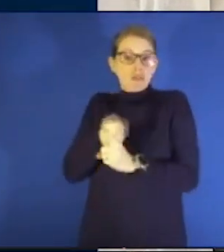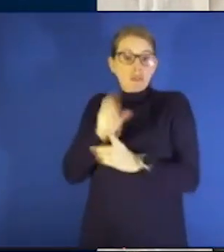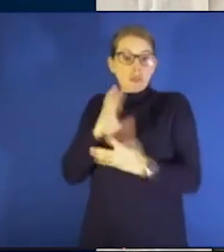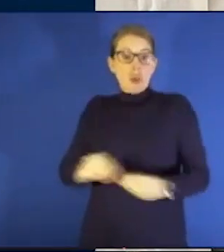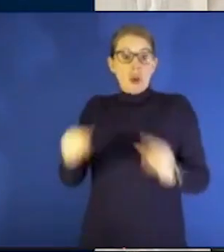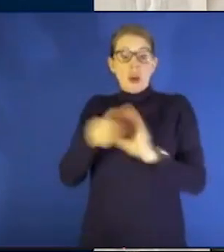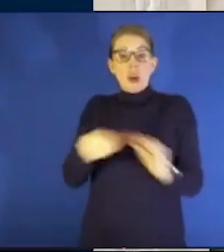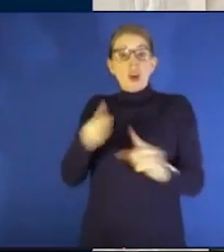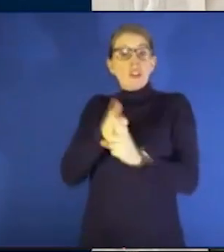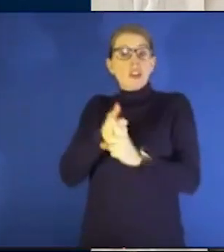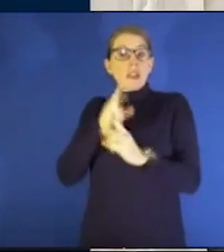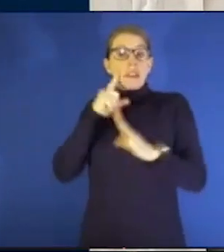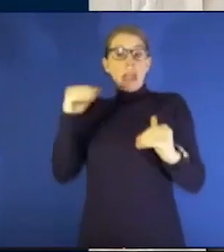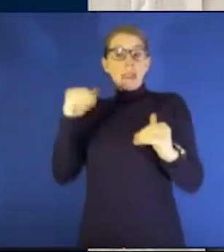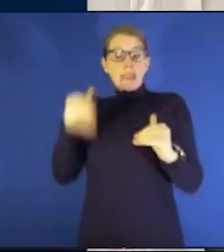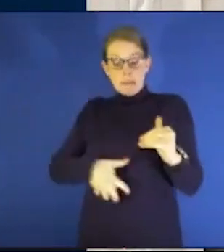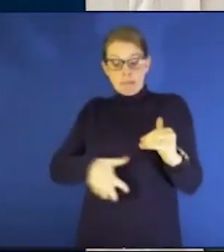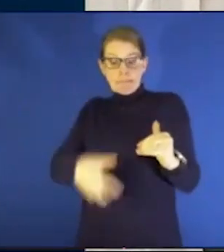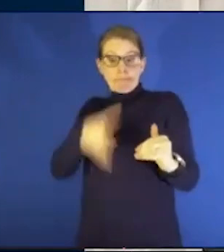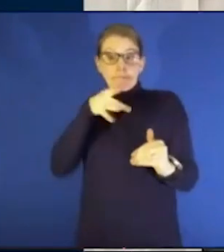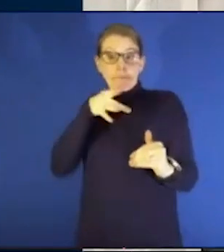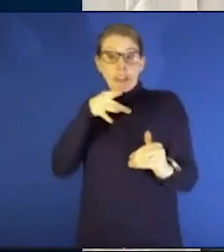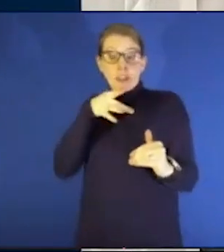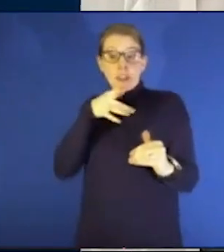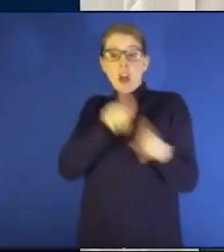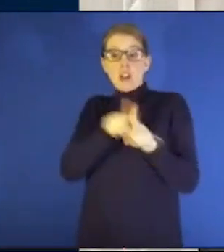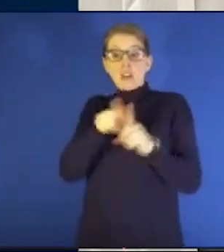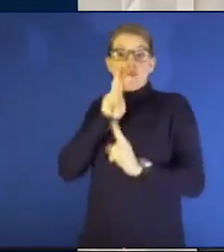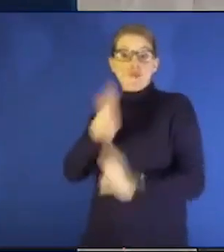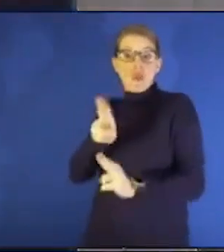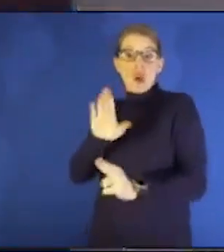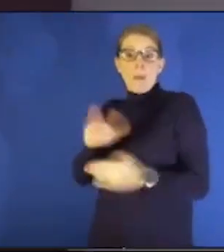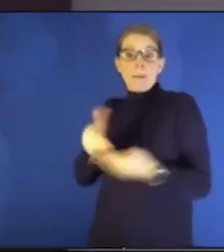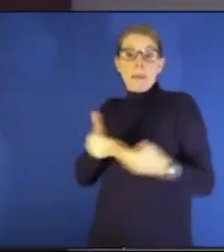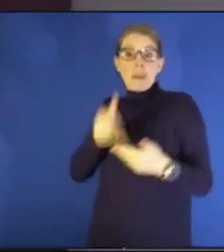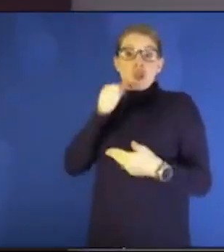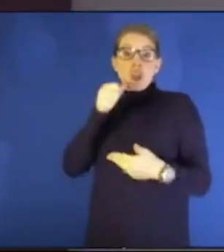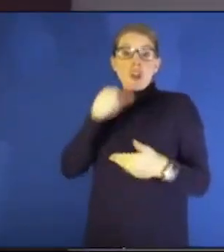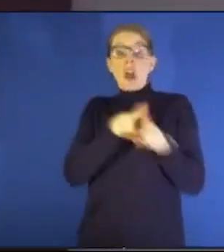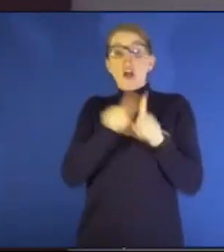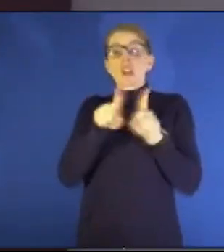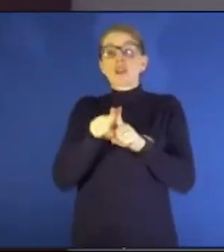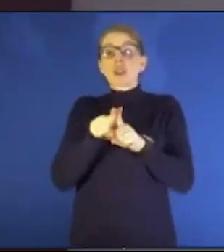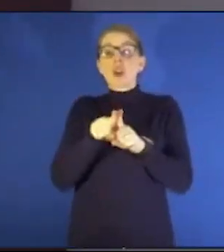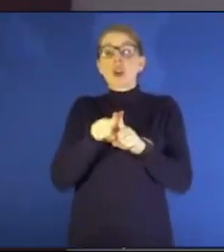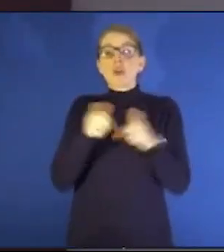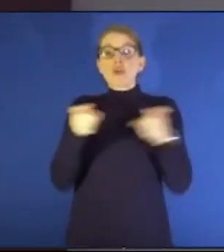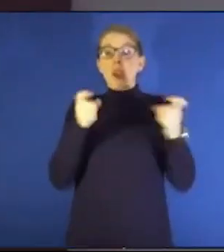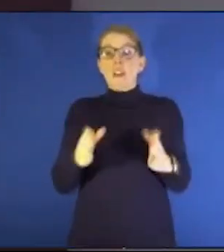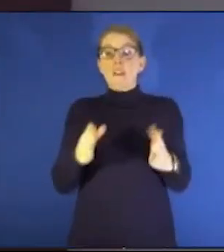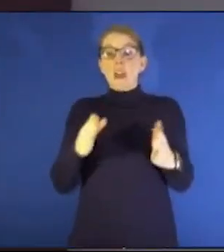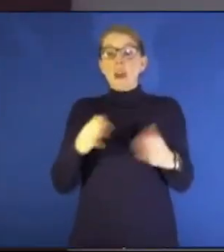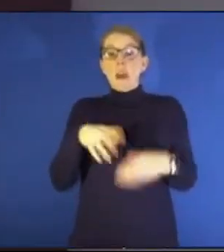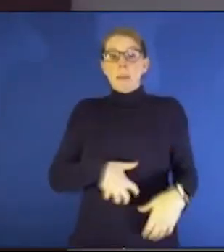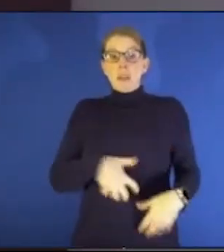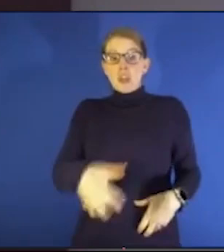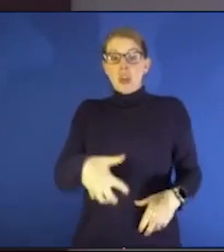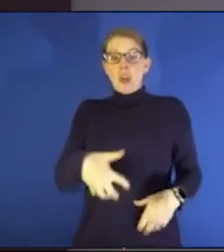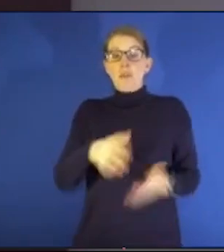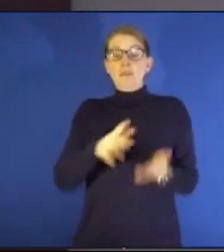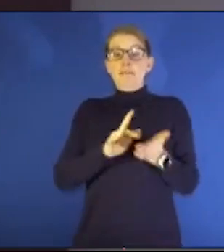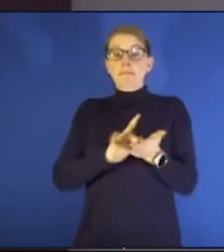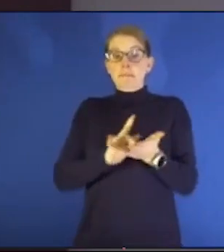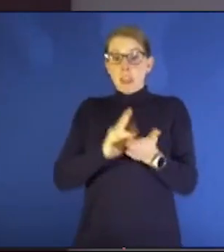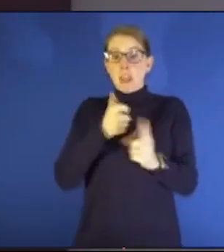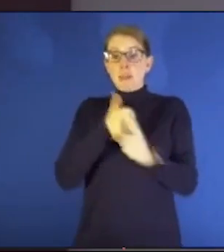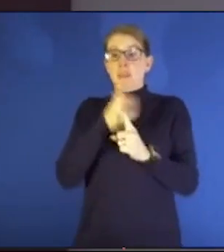mothers to know and how she is honoring her baby girl. Plus, Director of Maternal Fetal Medicine, Dr. Mark Parrish. He's going to weigh in and answer some